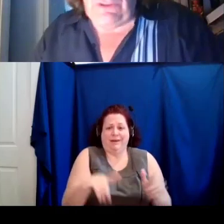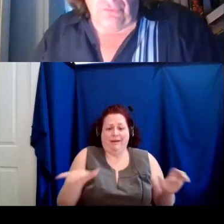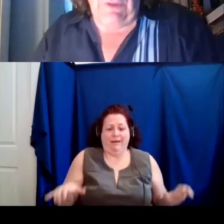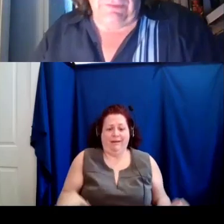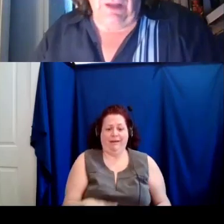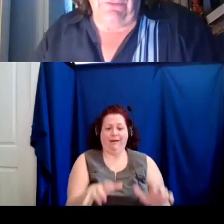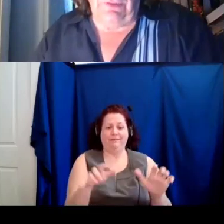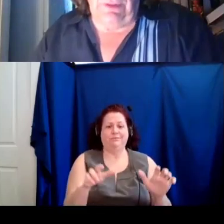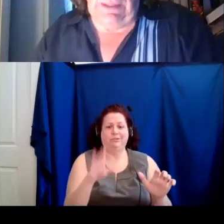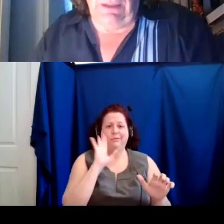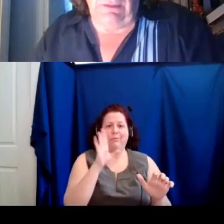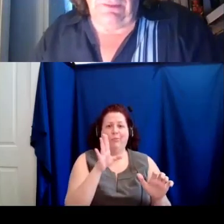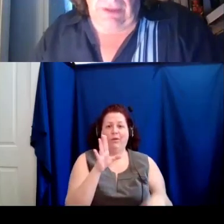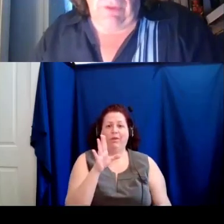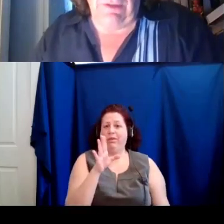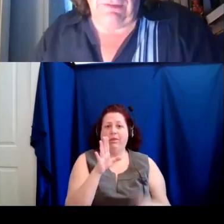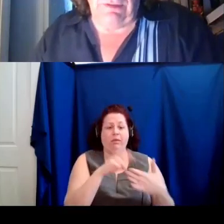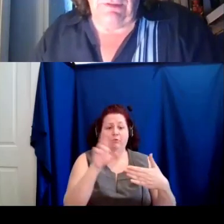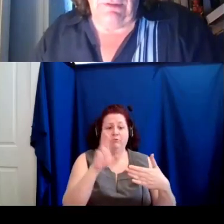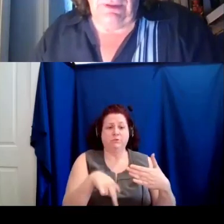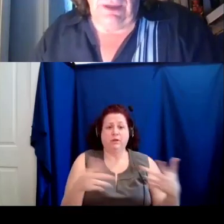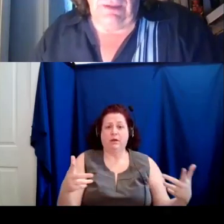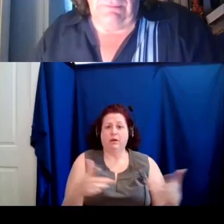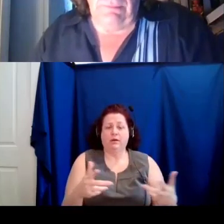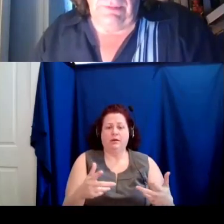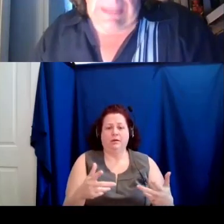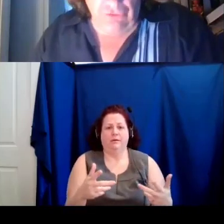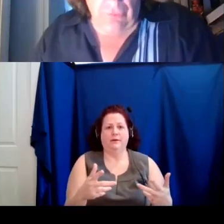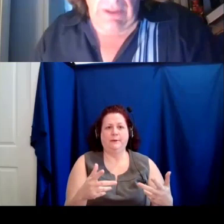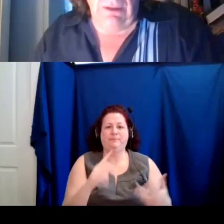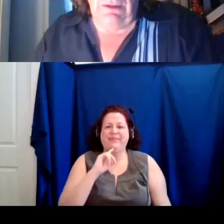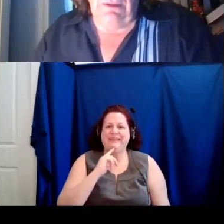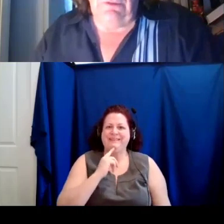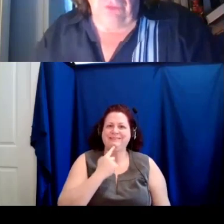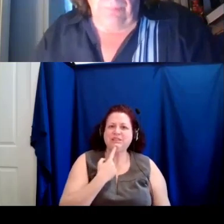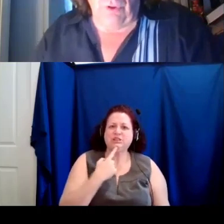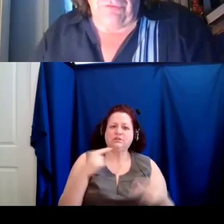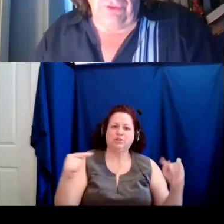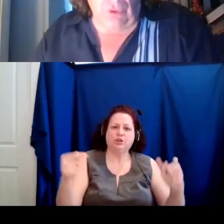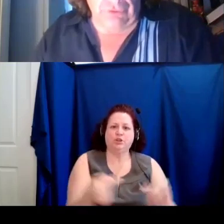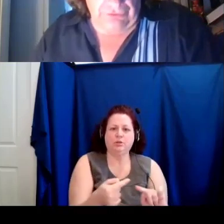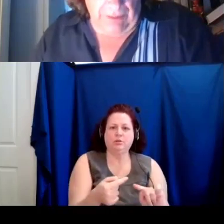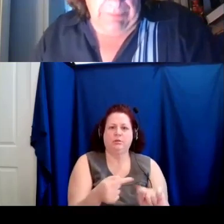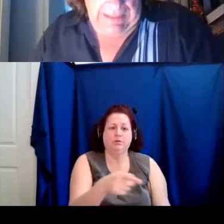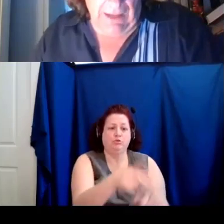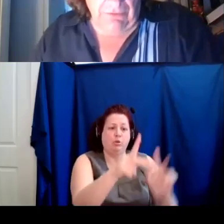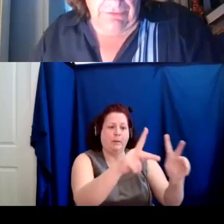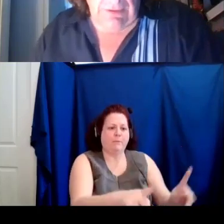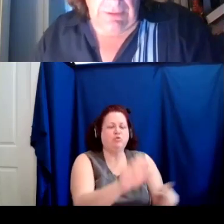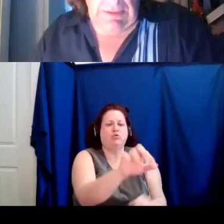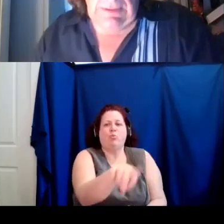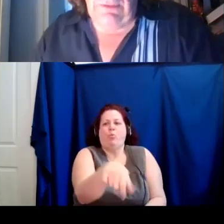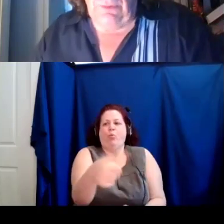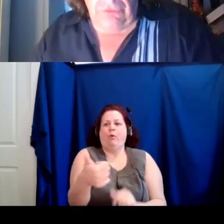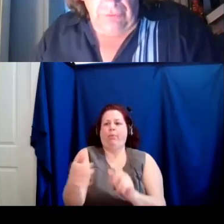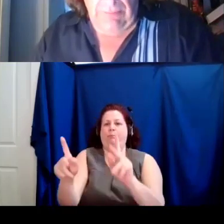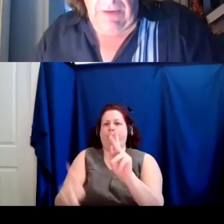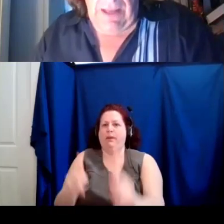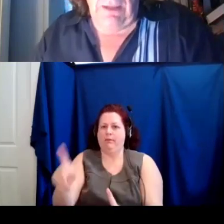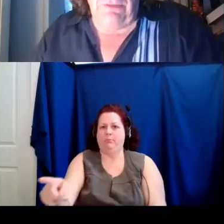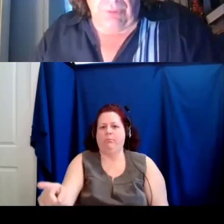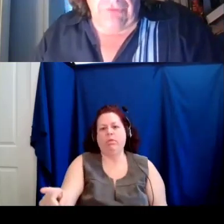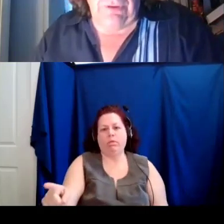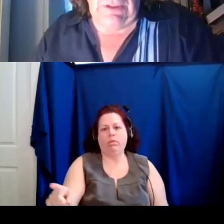is going to result in serious injury to the person or to somebody else. So